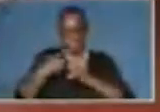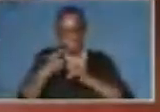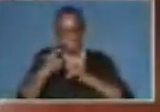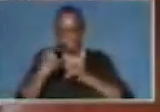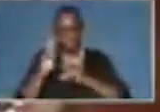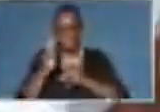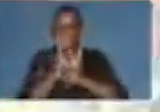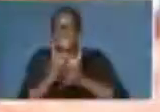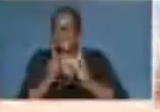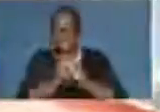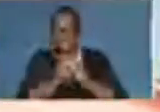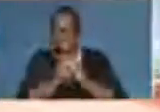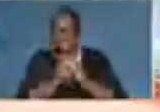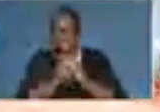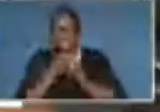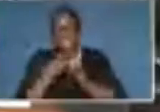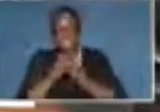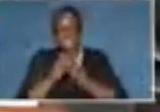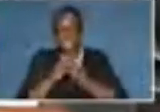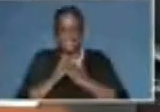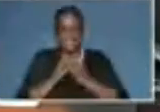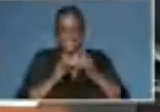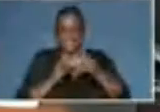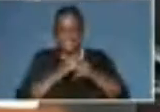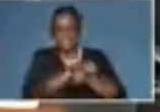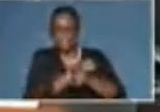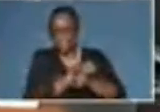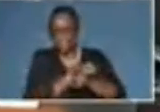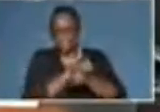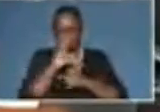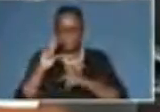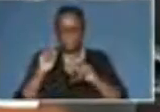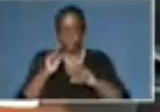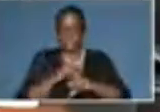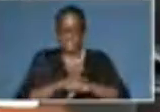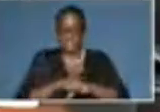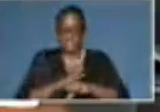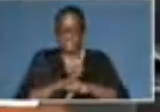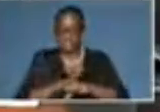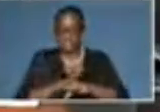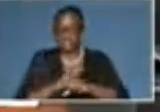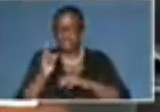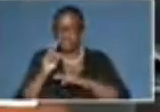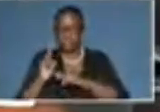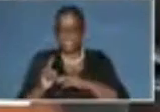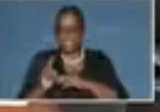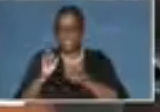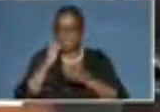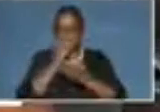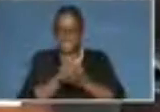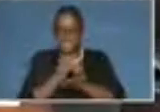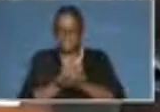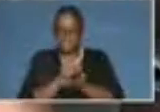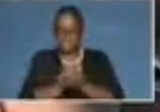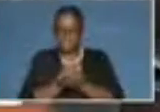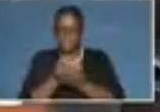stored. While the incident is of huge concern, Smith assures that at no time was the security and integrity of clients' passports or